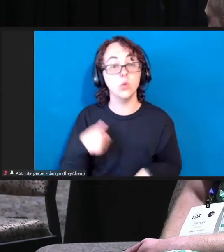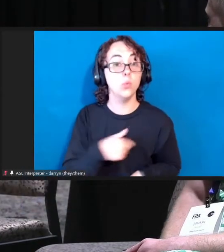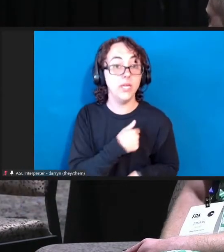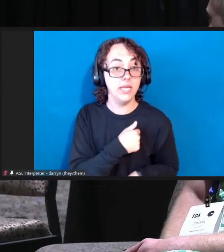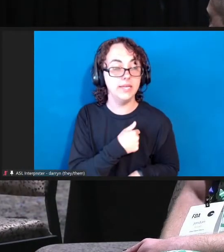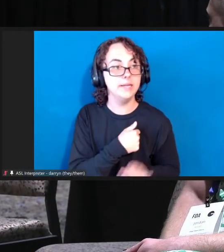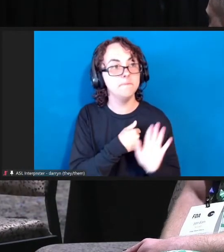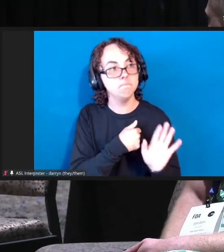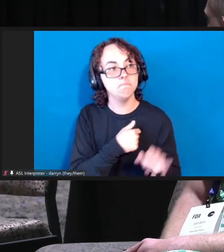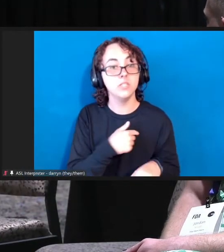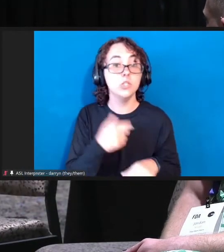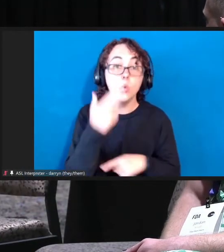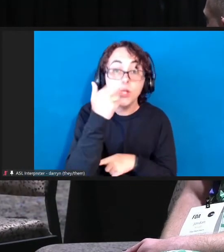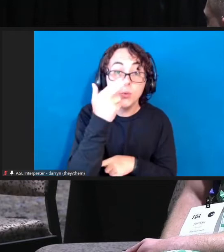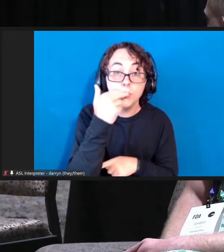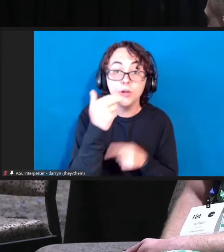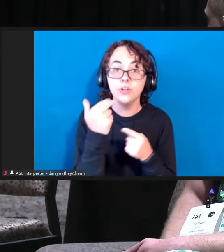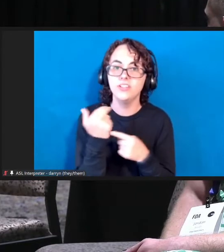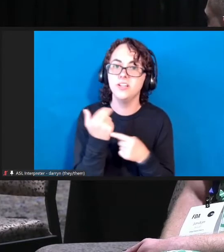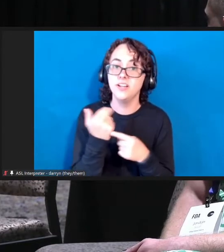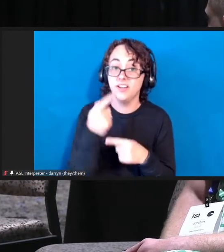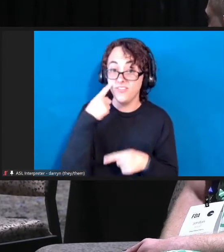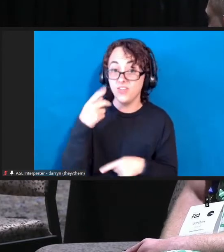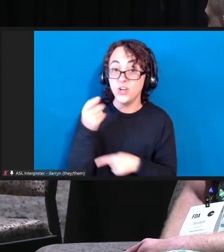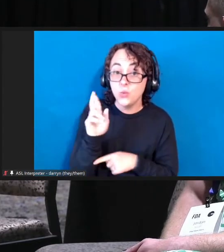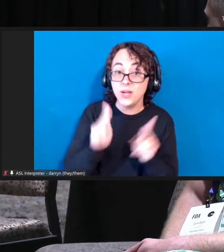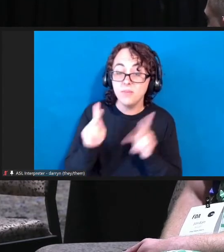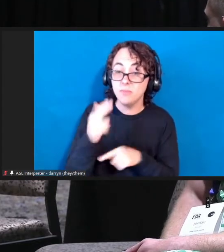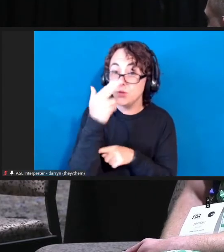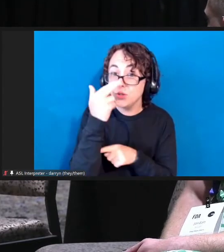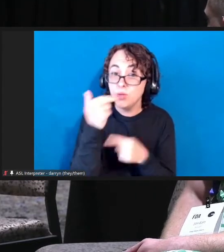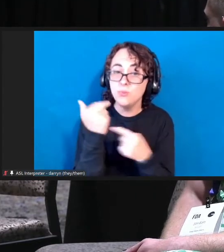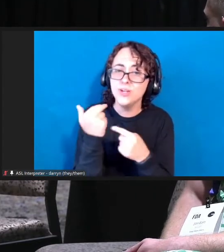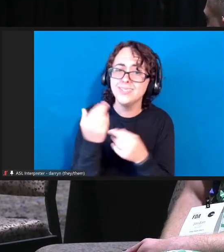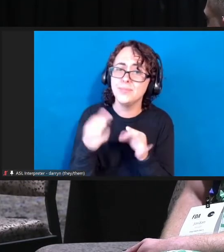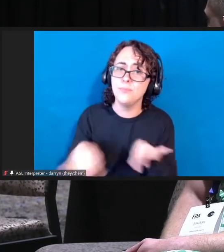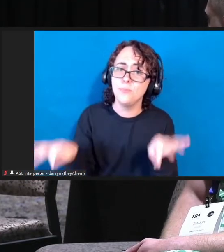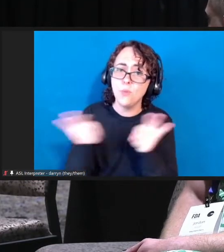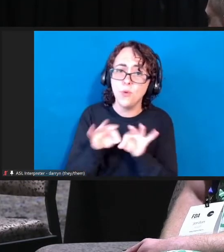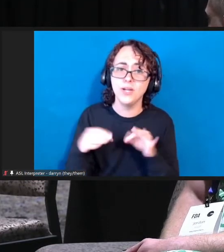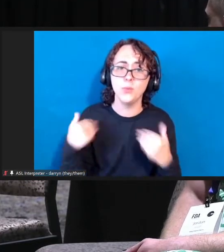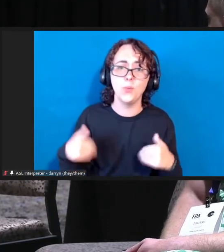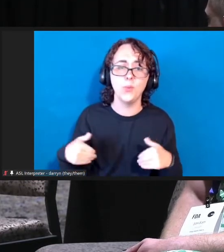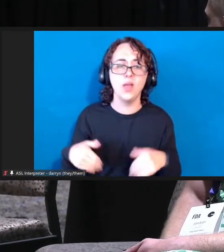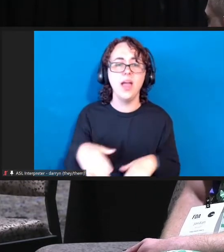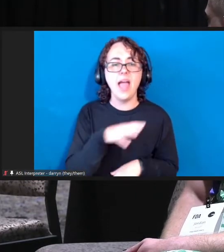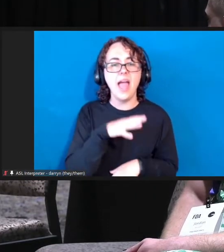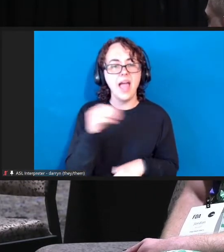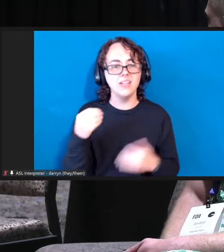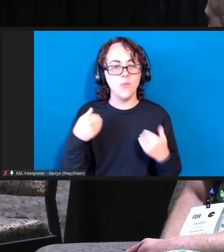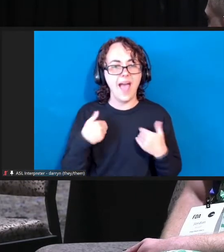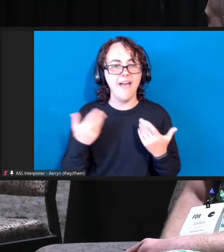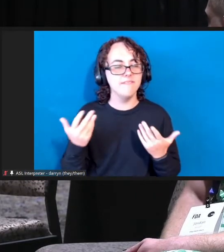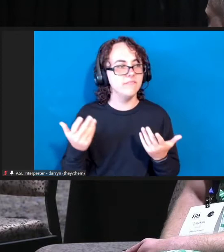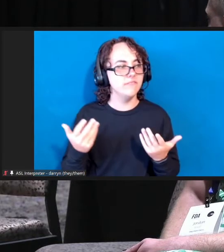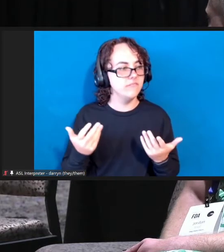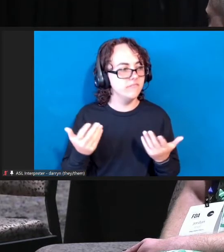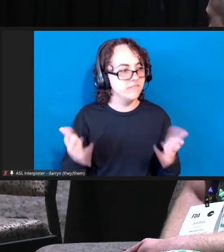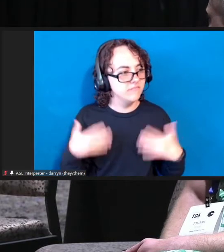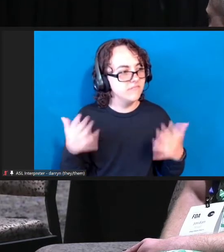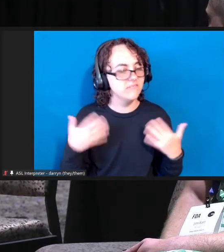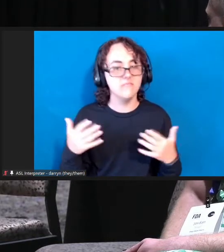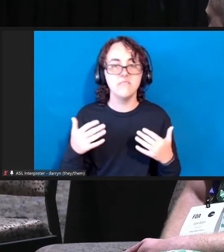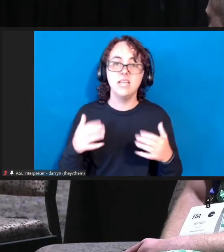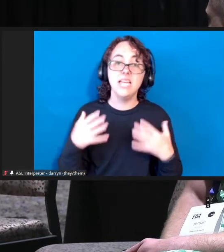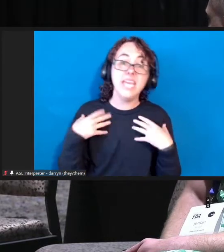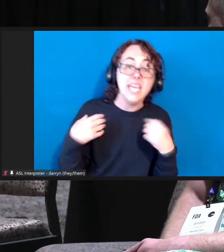humor, I mean, for queer people, humor is incredibly important. And, you know, there's a way of healing and dealing with things